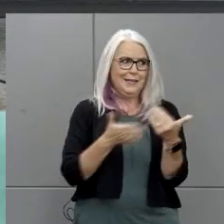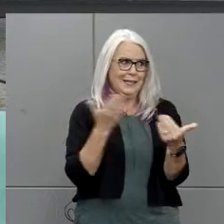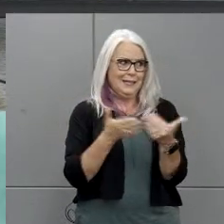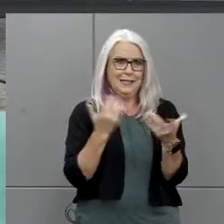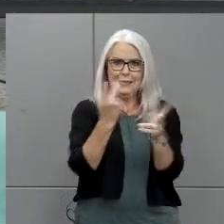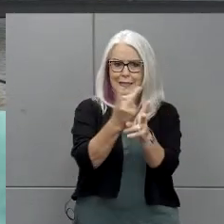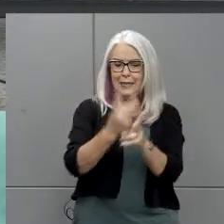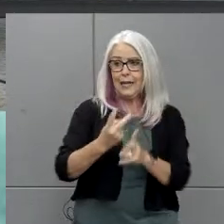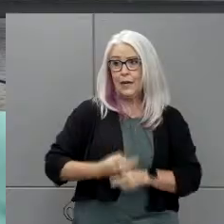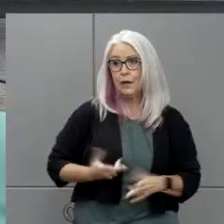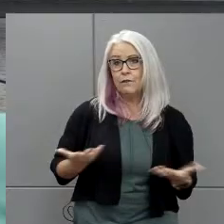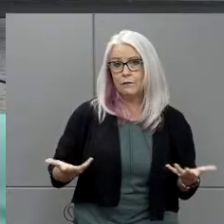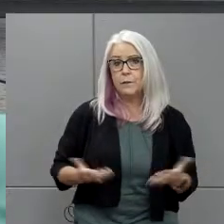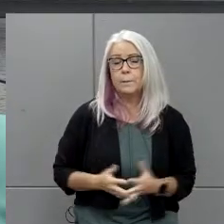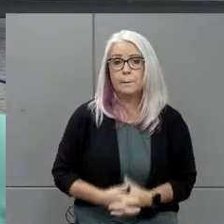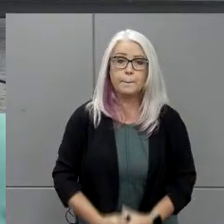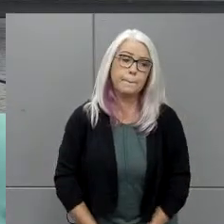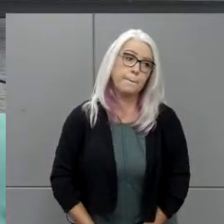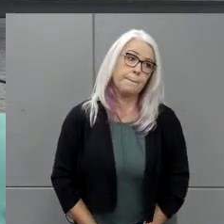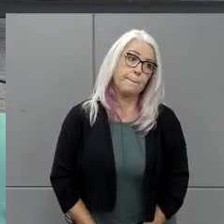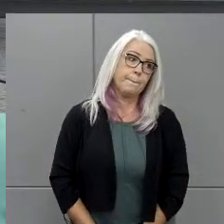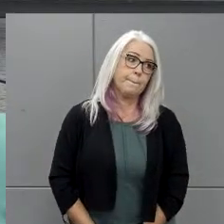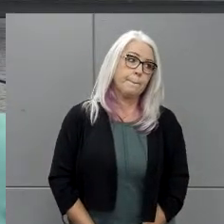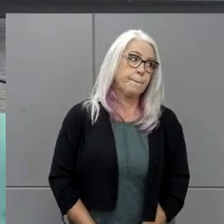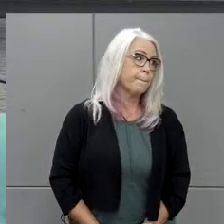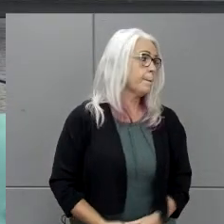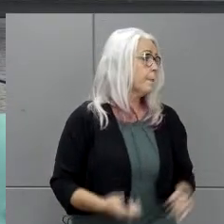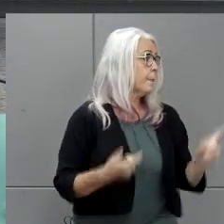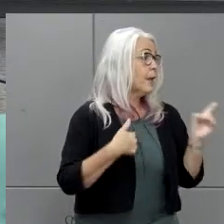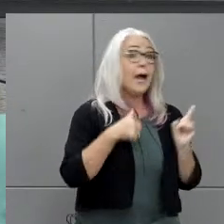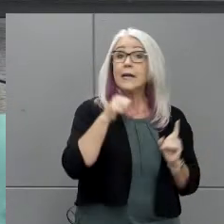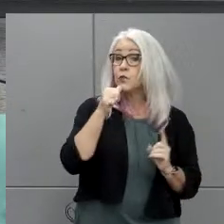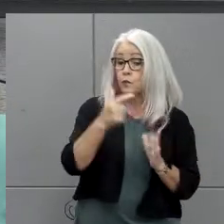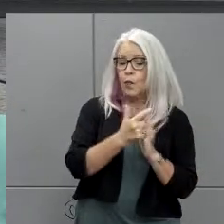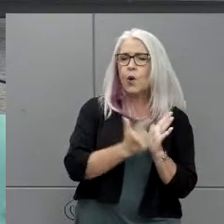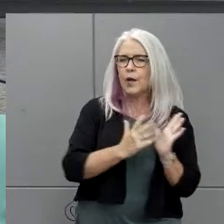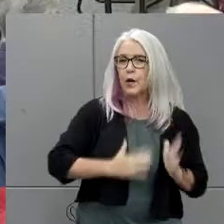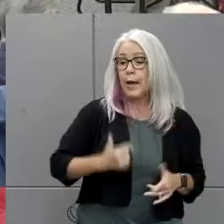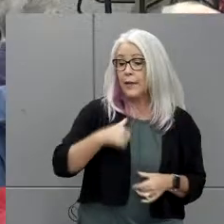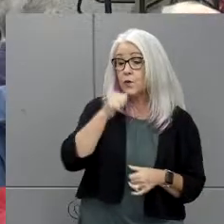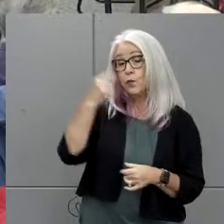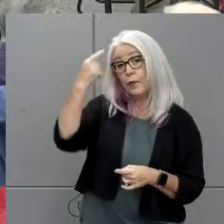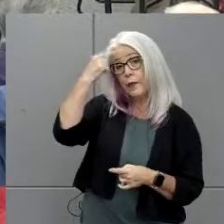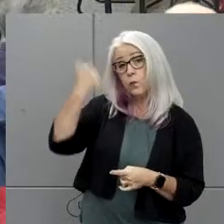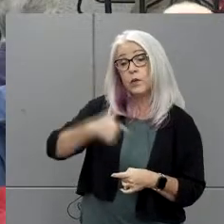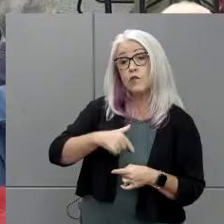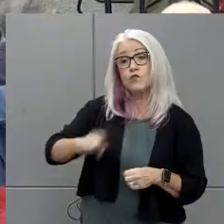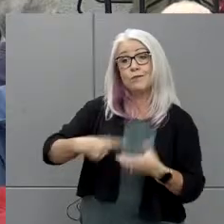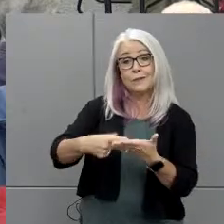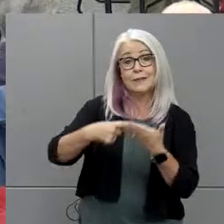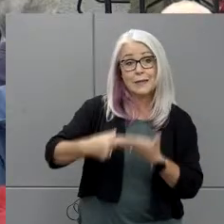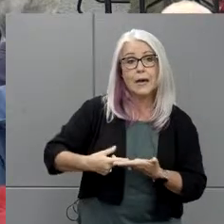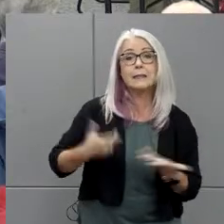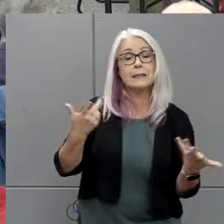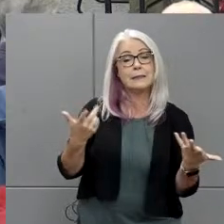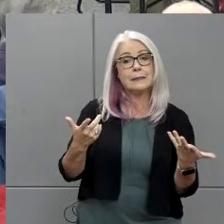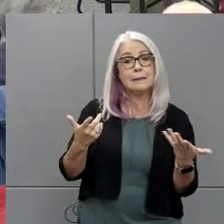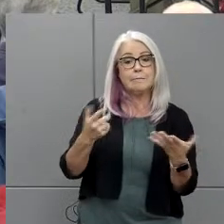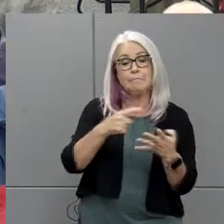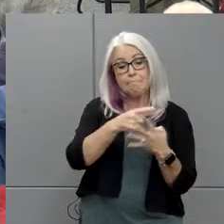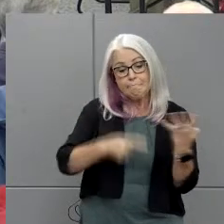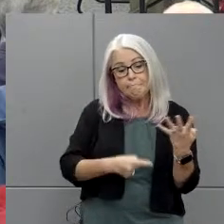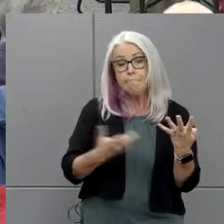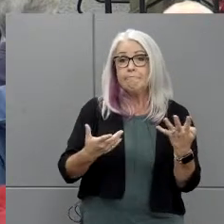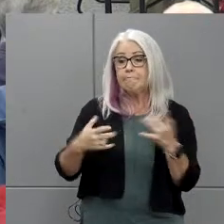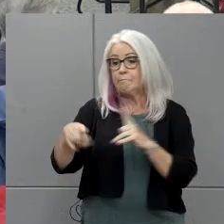easily. I don't believe that we should have the discussion as to the merits or pros and cons of